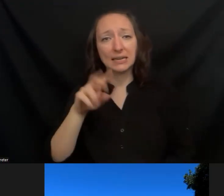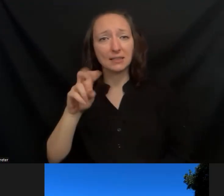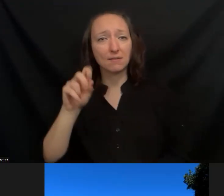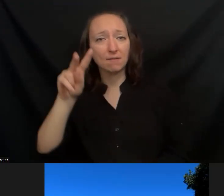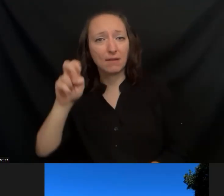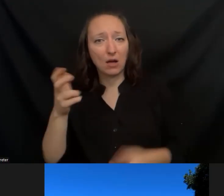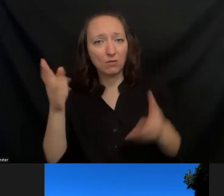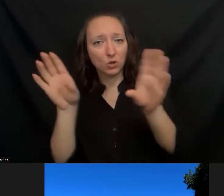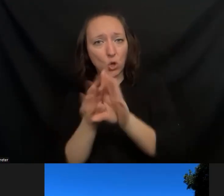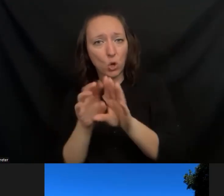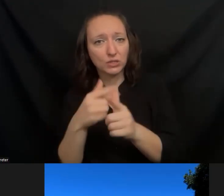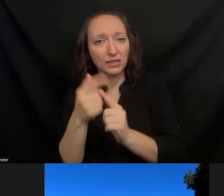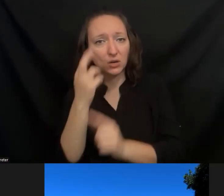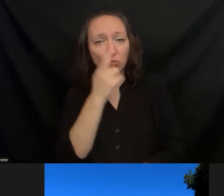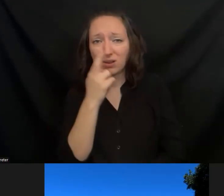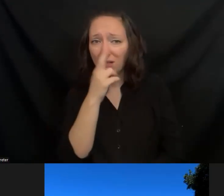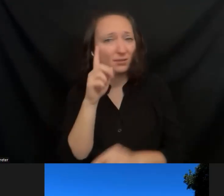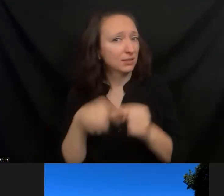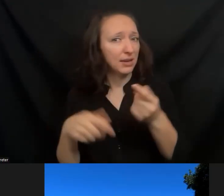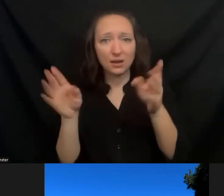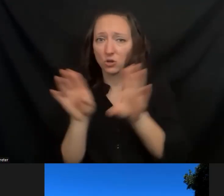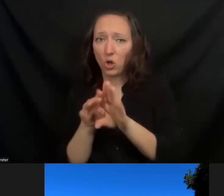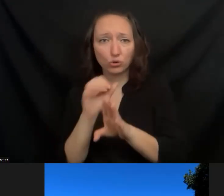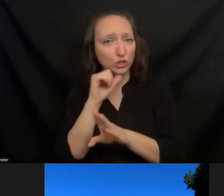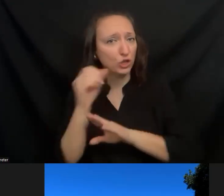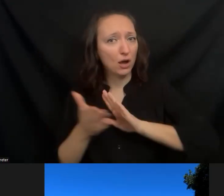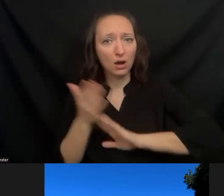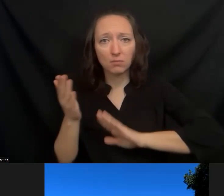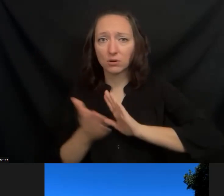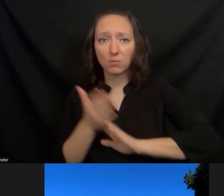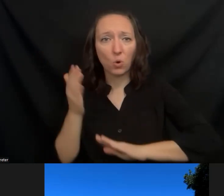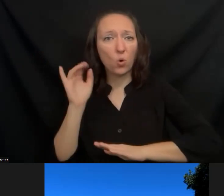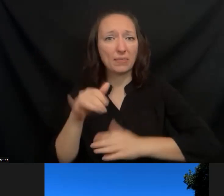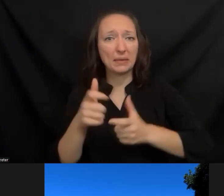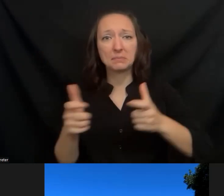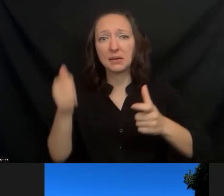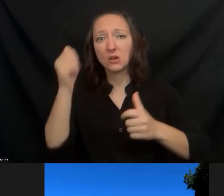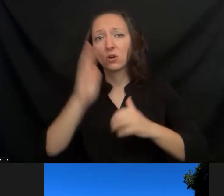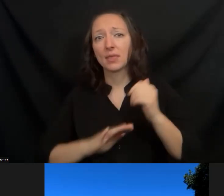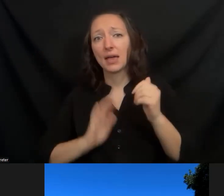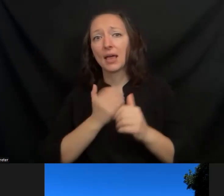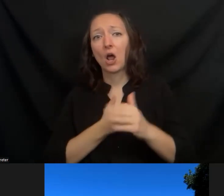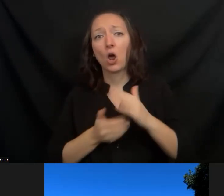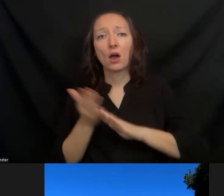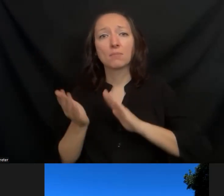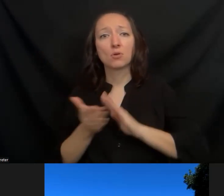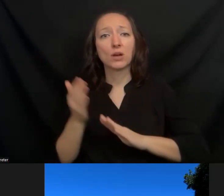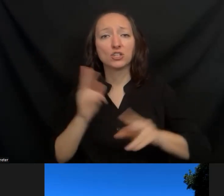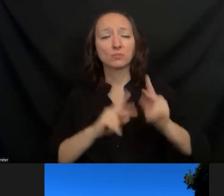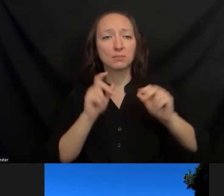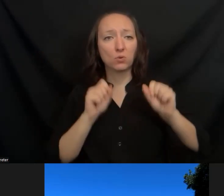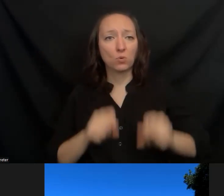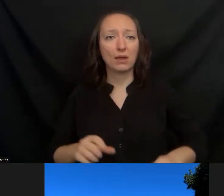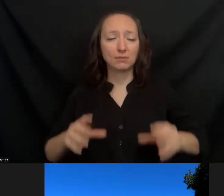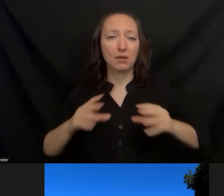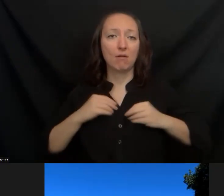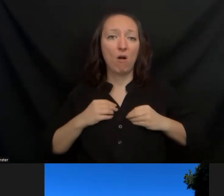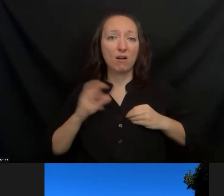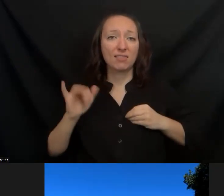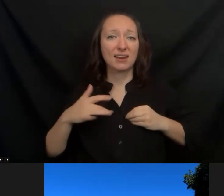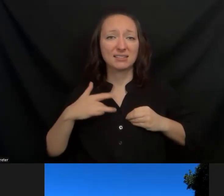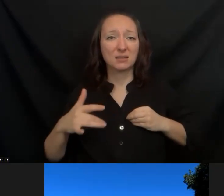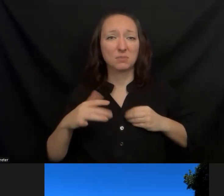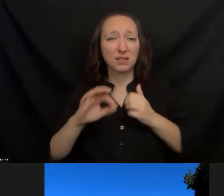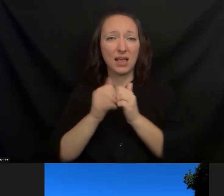the valve, can't be closed or isn't operable, and it's larger than what our operations folks can take on, which is generally how valves get added to